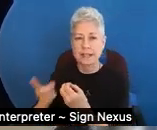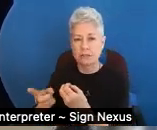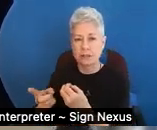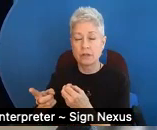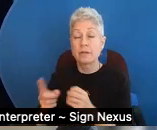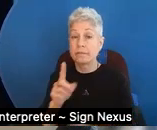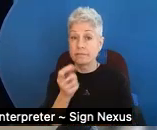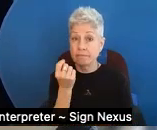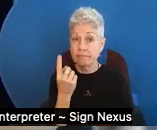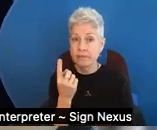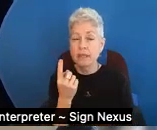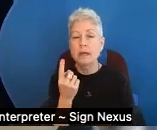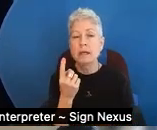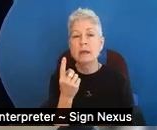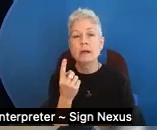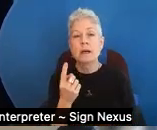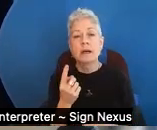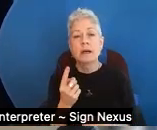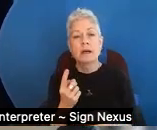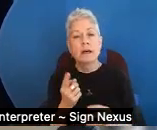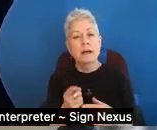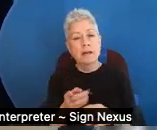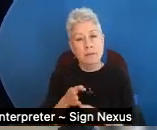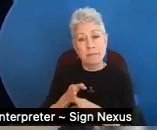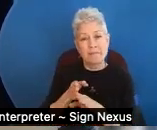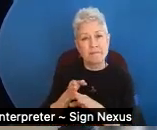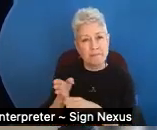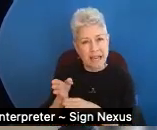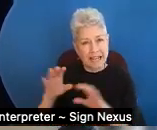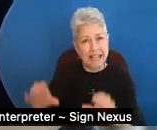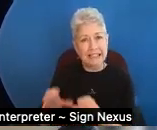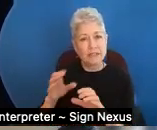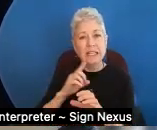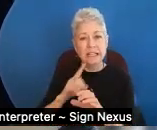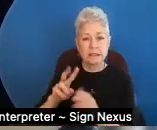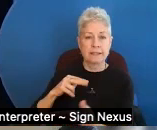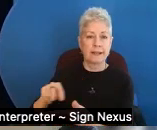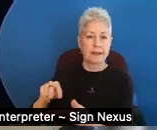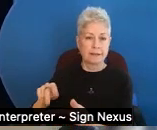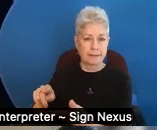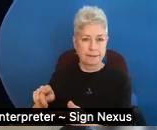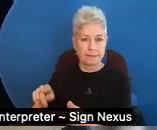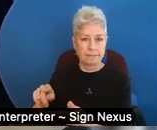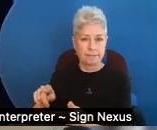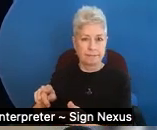again, the primary activity must be dance making.